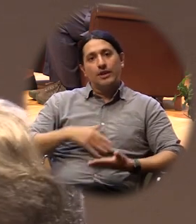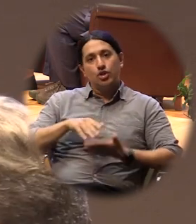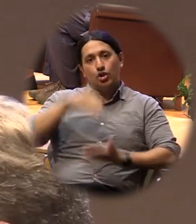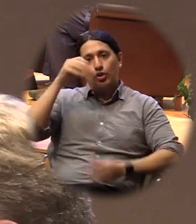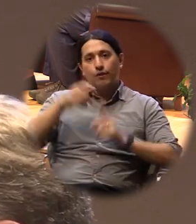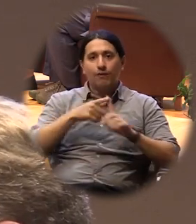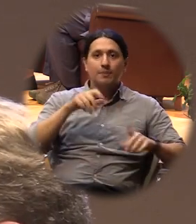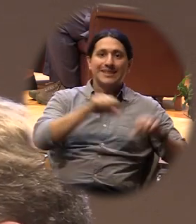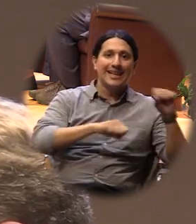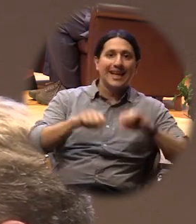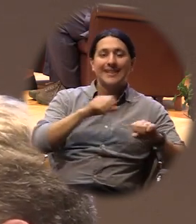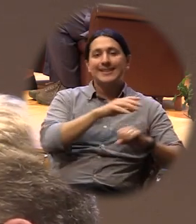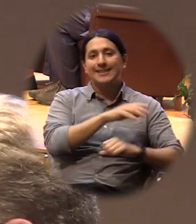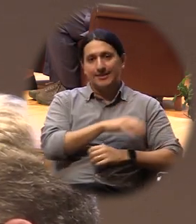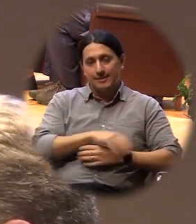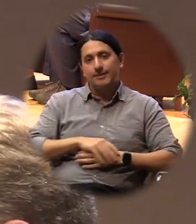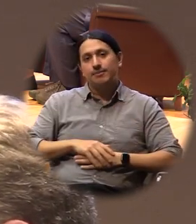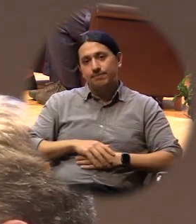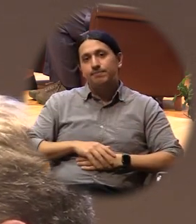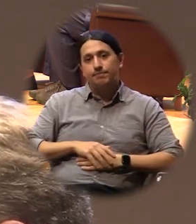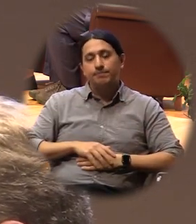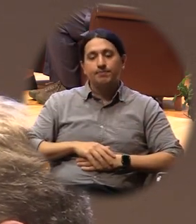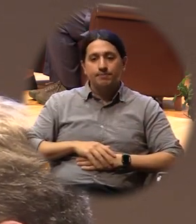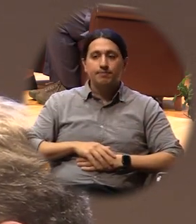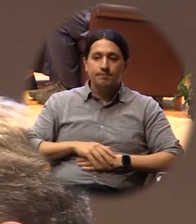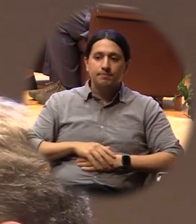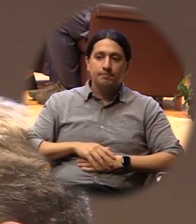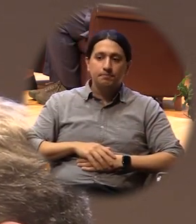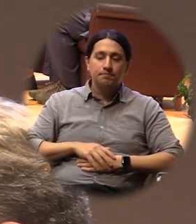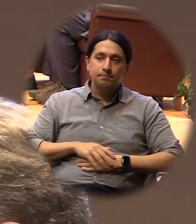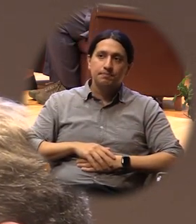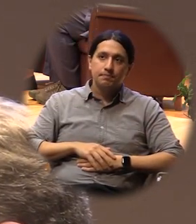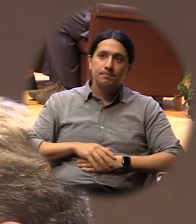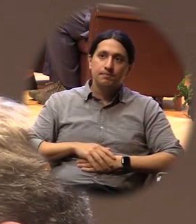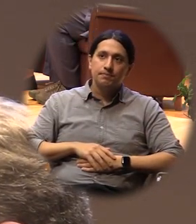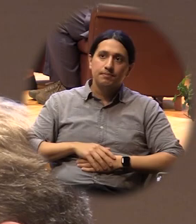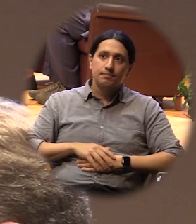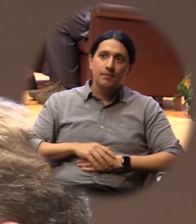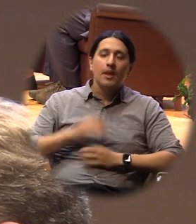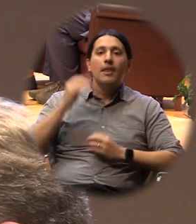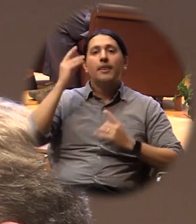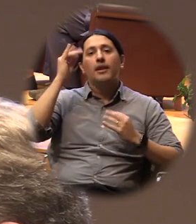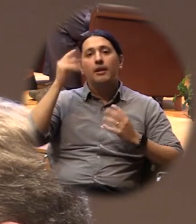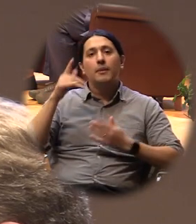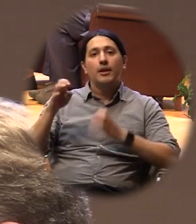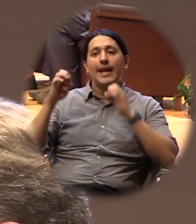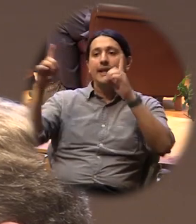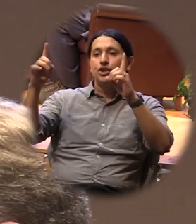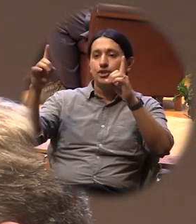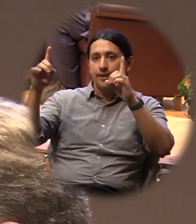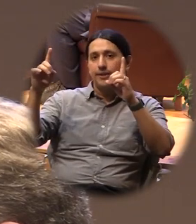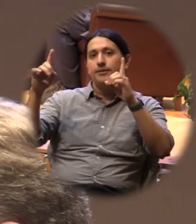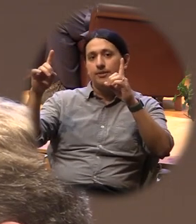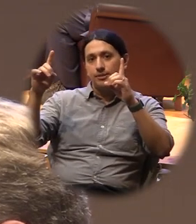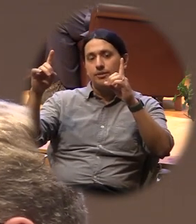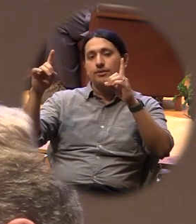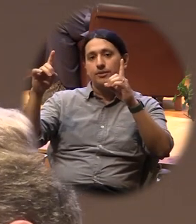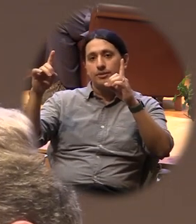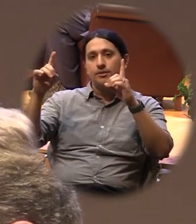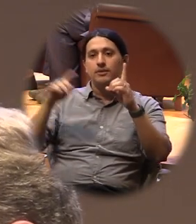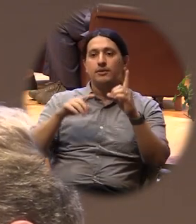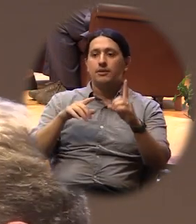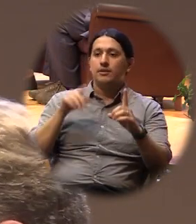And so thinking about, you know, education that is not